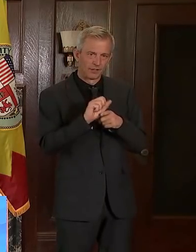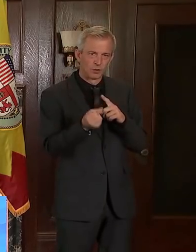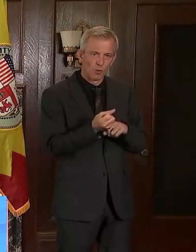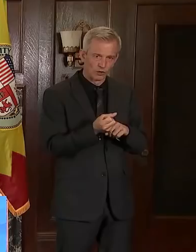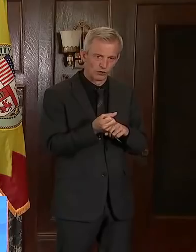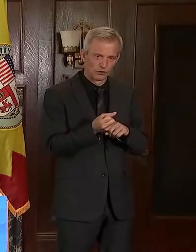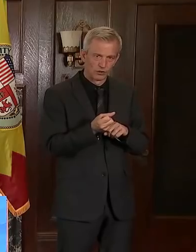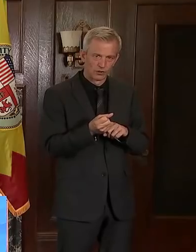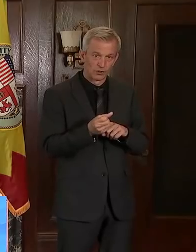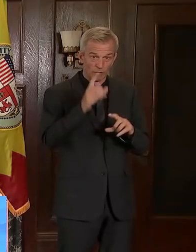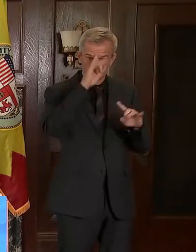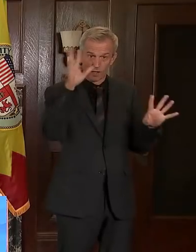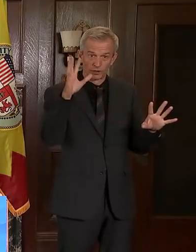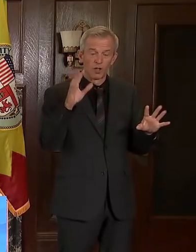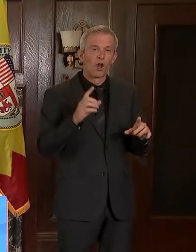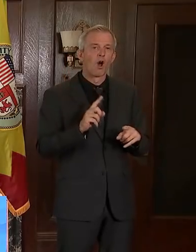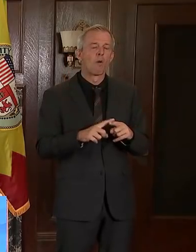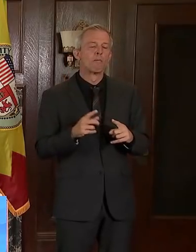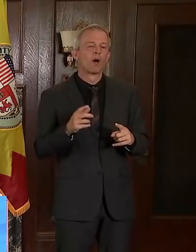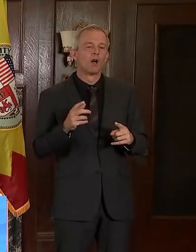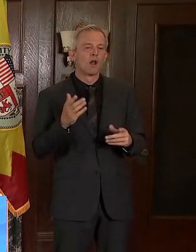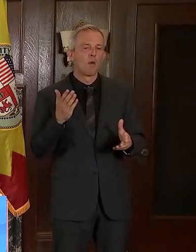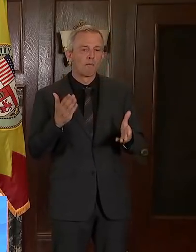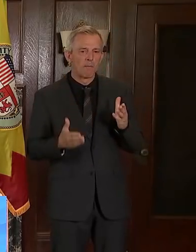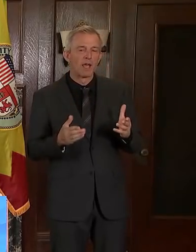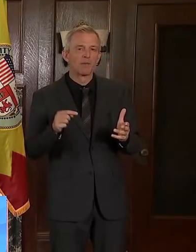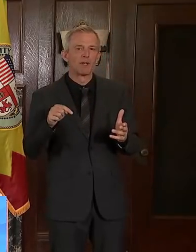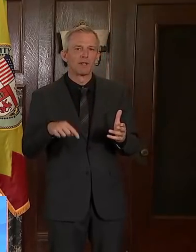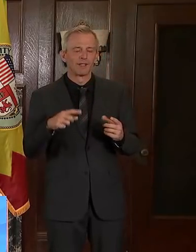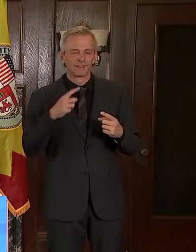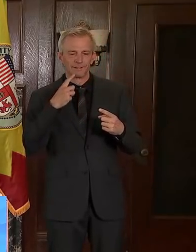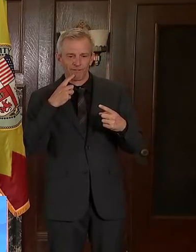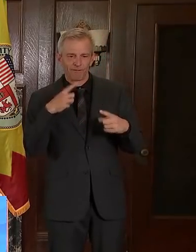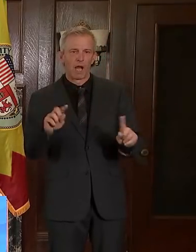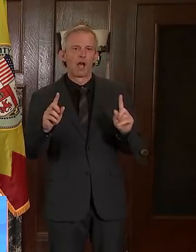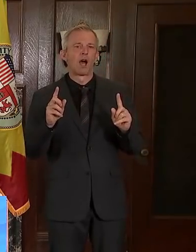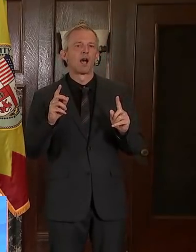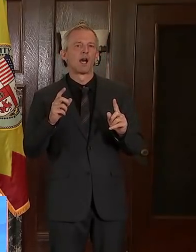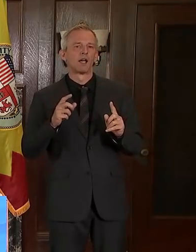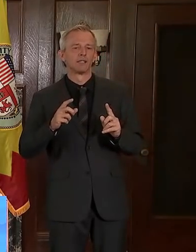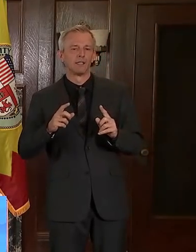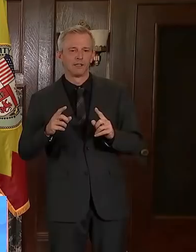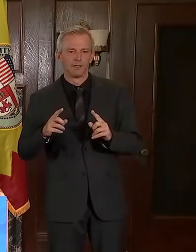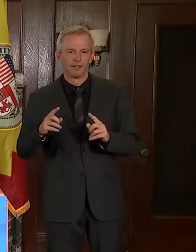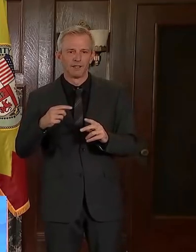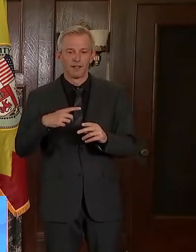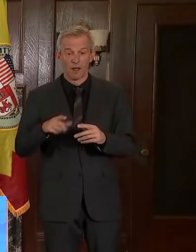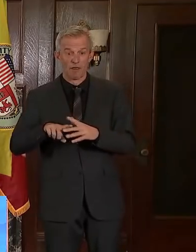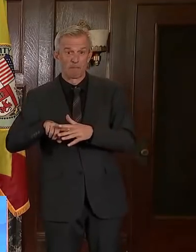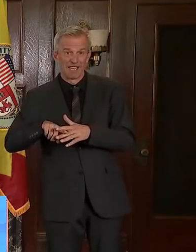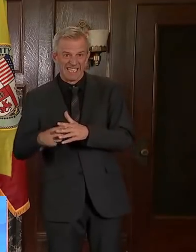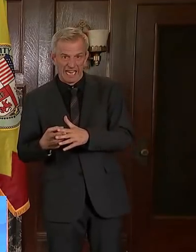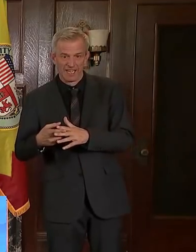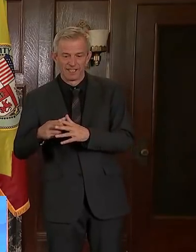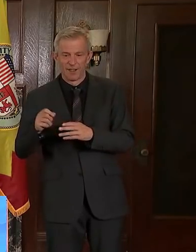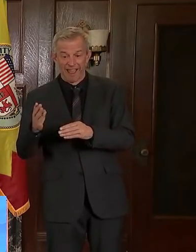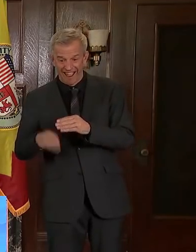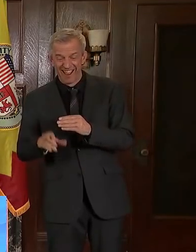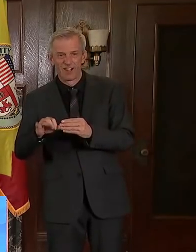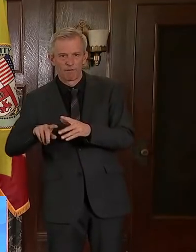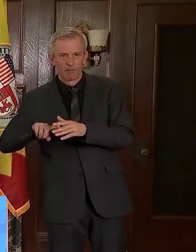finally, of the beginning. With that, let me get to the data that you need to know. Today, the county